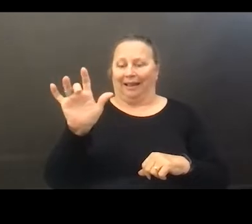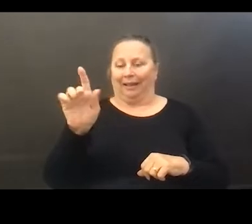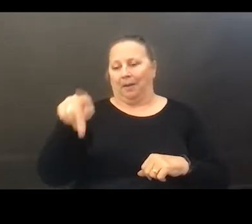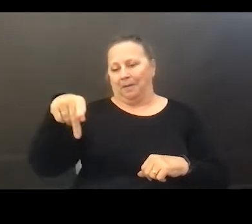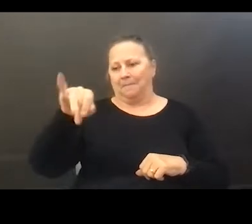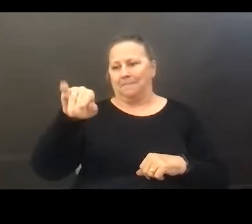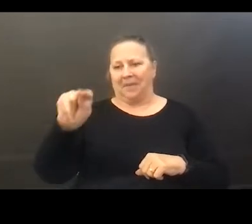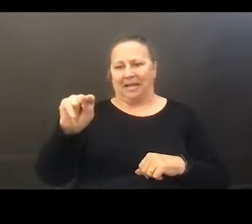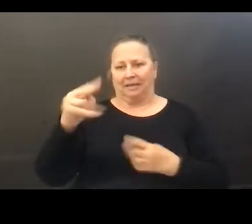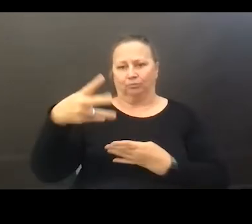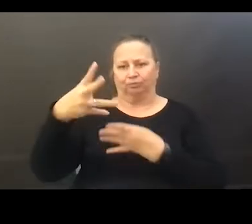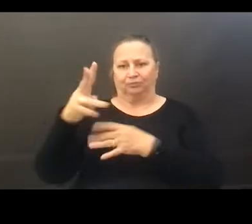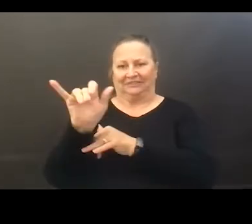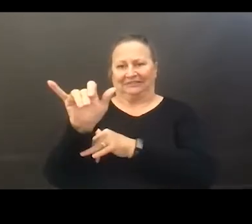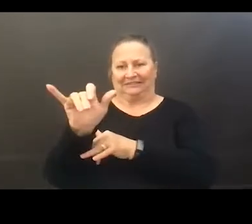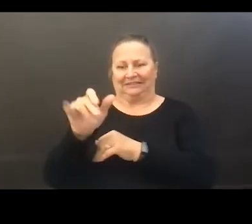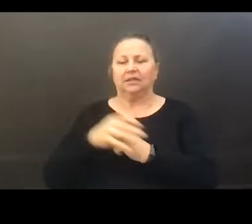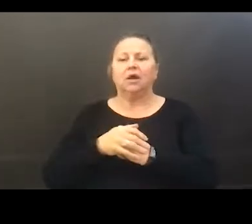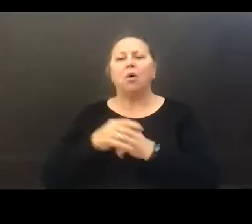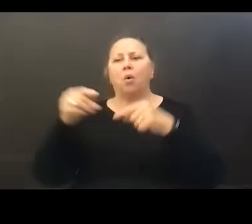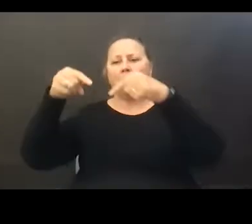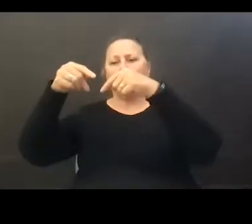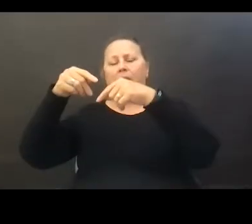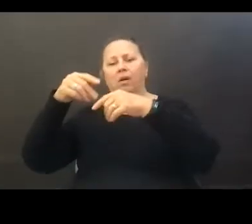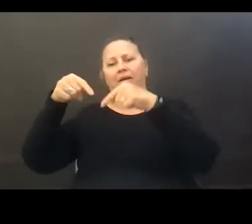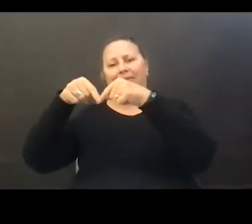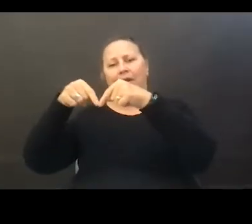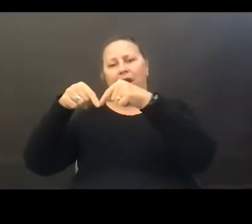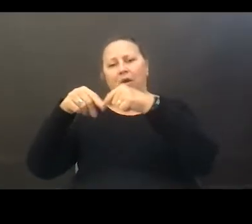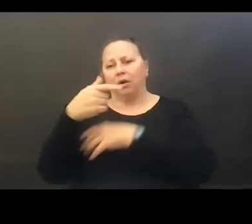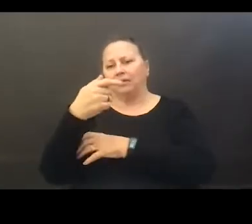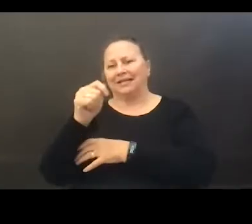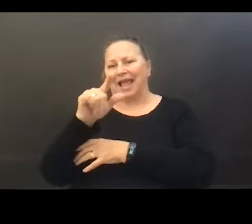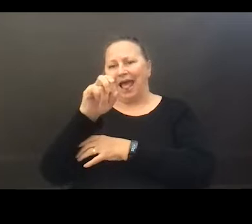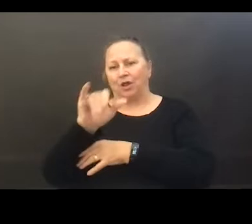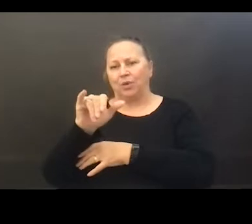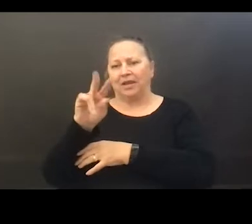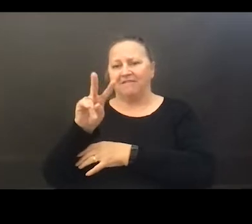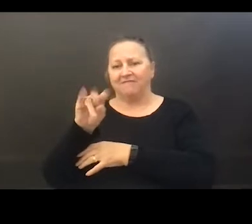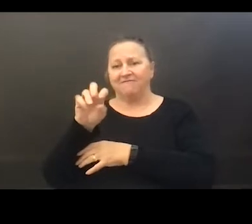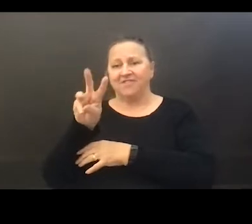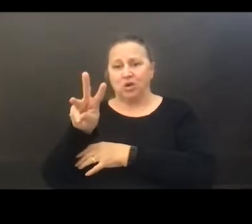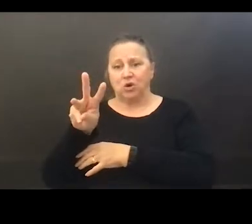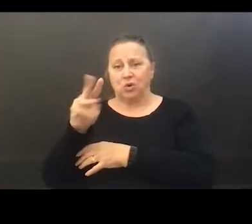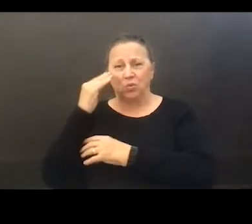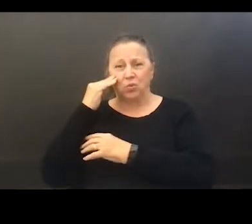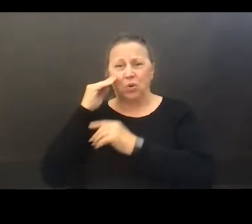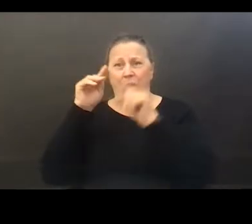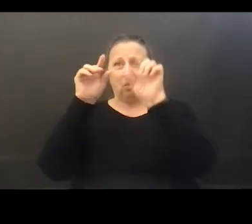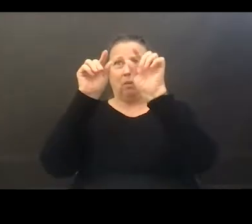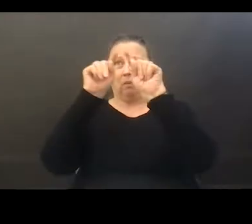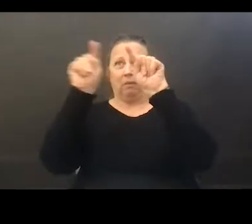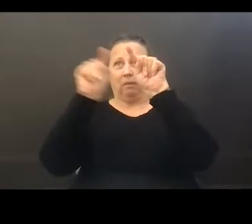top of the screen always. Or you can click on that down arrow, make sure you're in gallery view, which is the 9 little squares at the